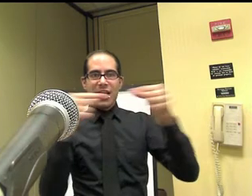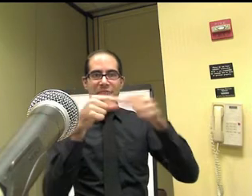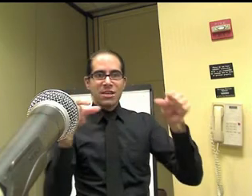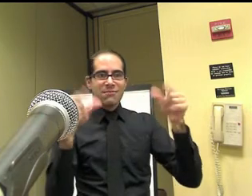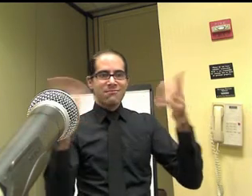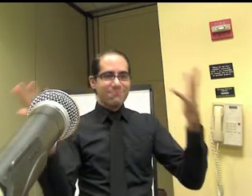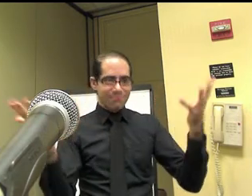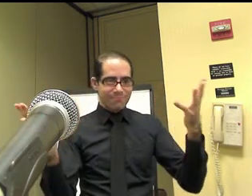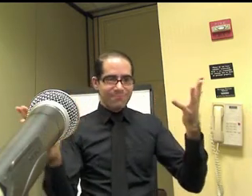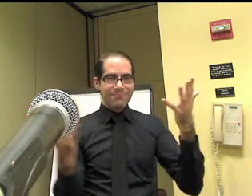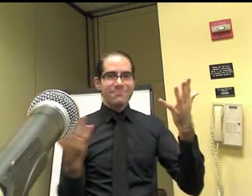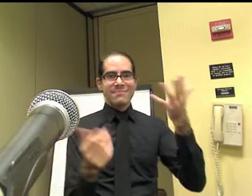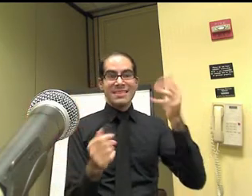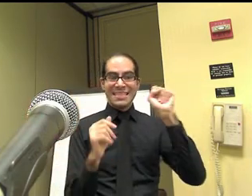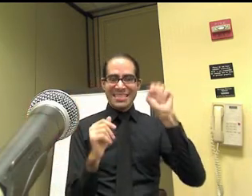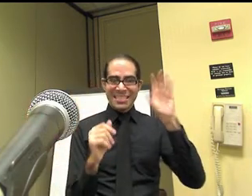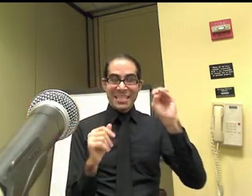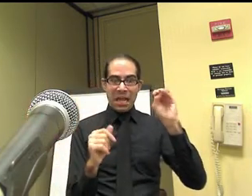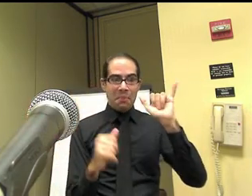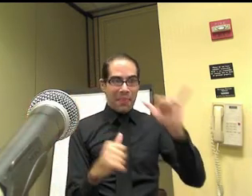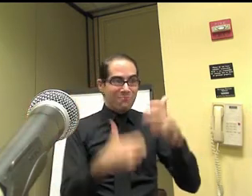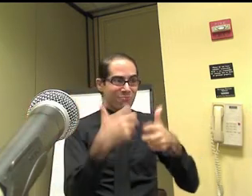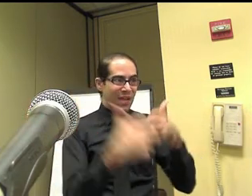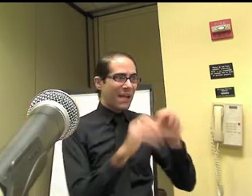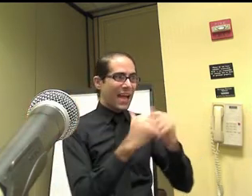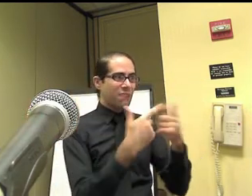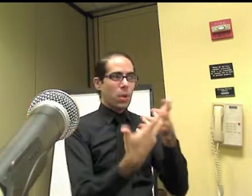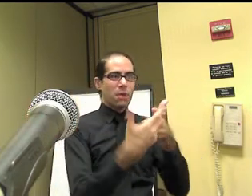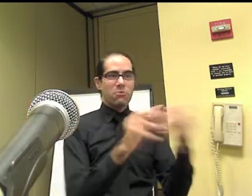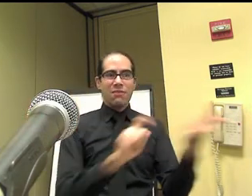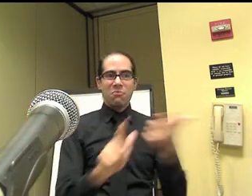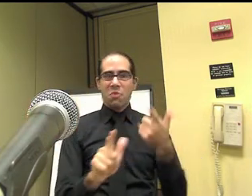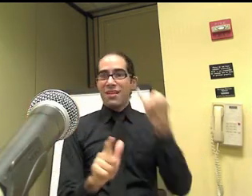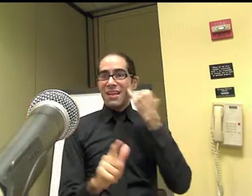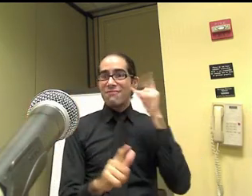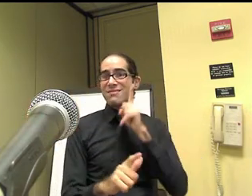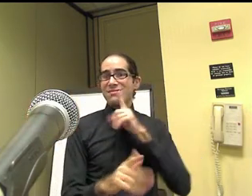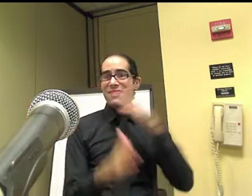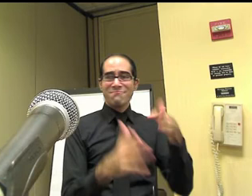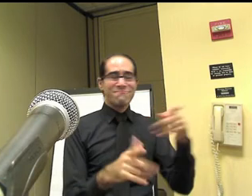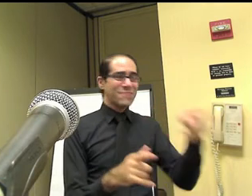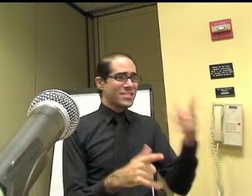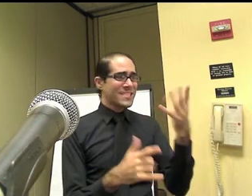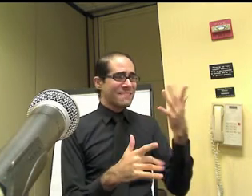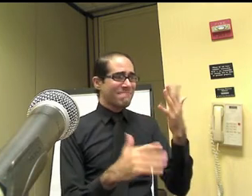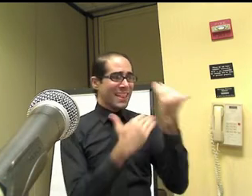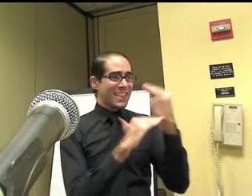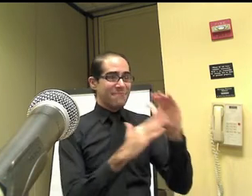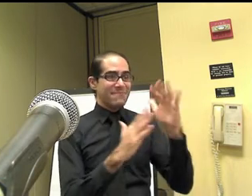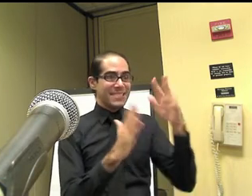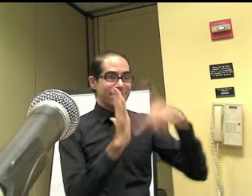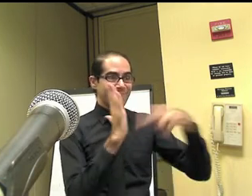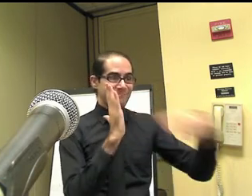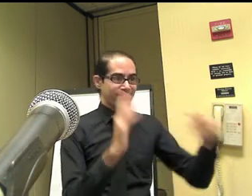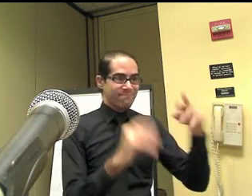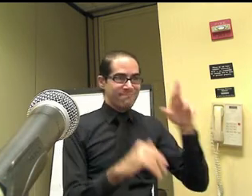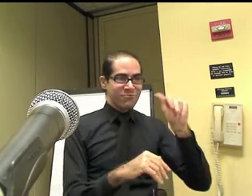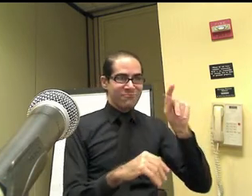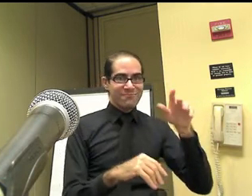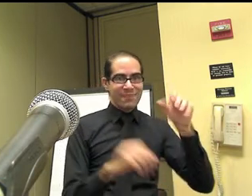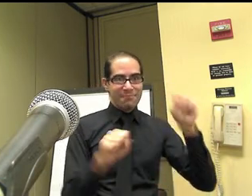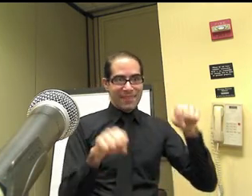language for everyone. So there, it's just it the mode and the modality and the language is all different.